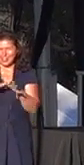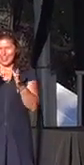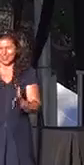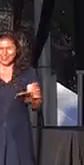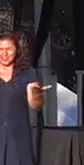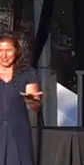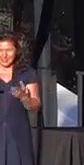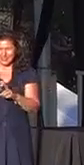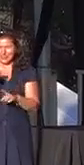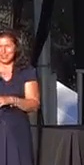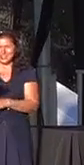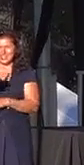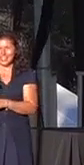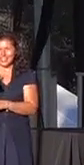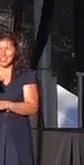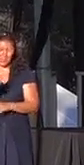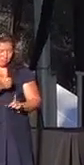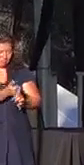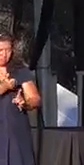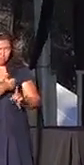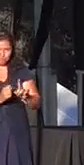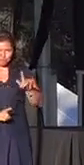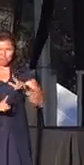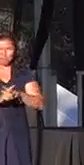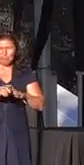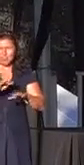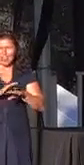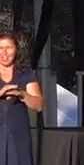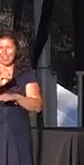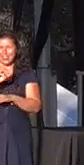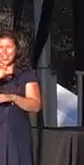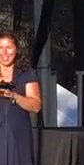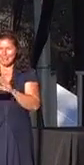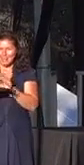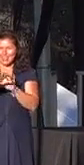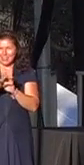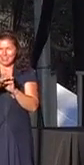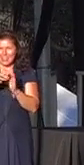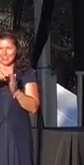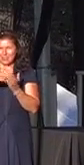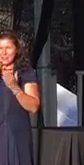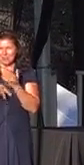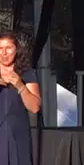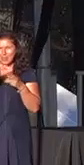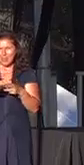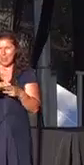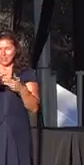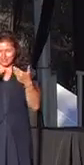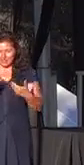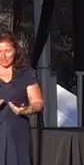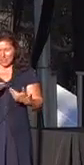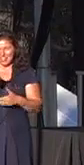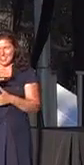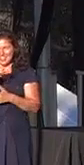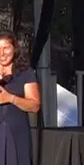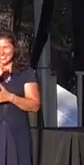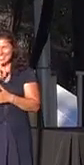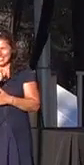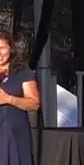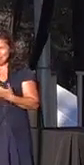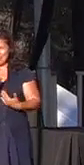Diego. She's appeared on the Emmy-nominated This Is Me documentary series,